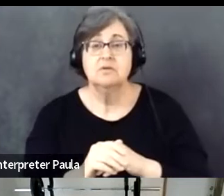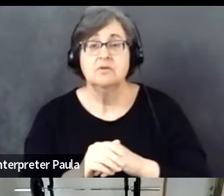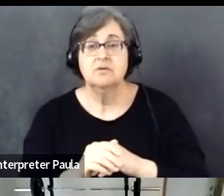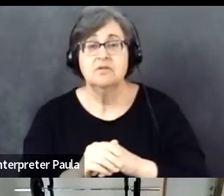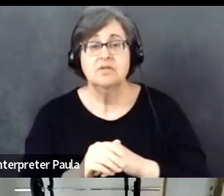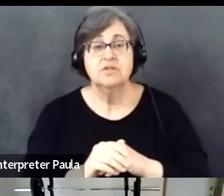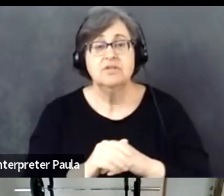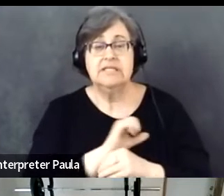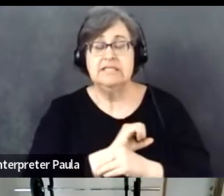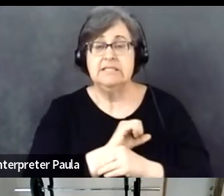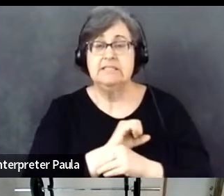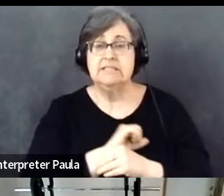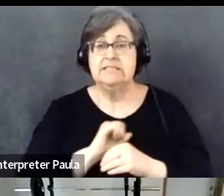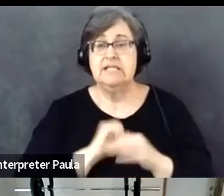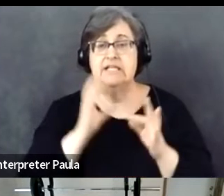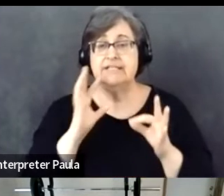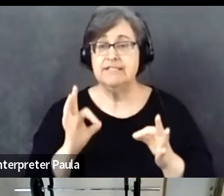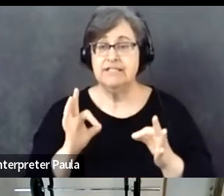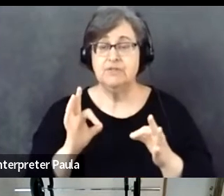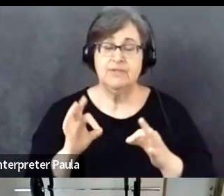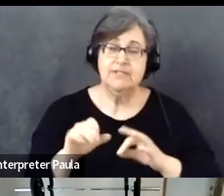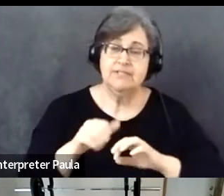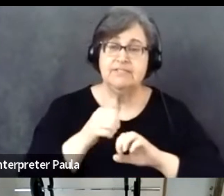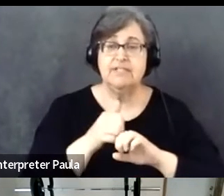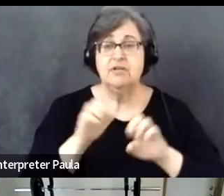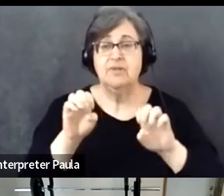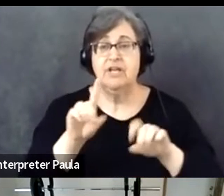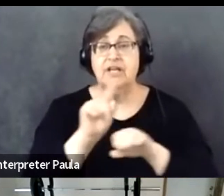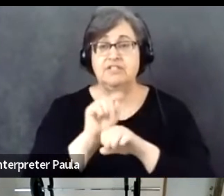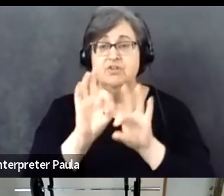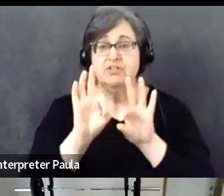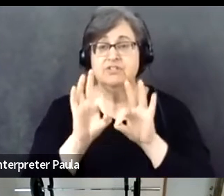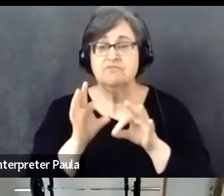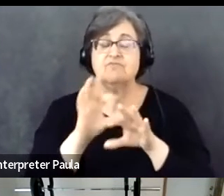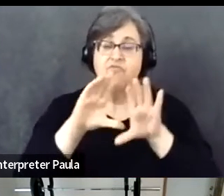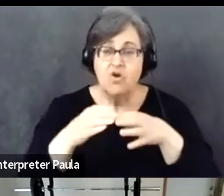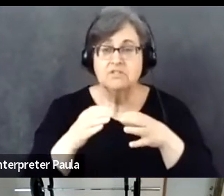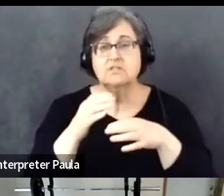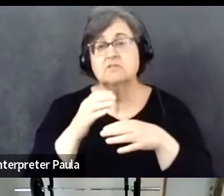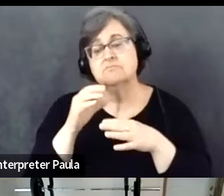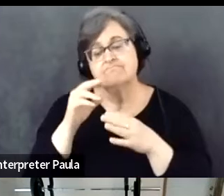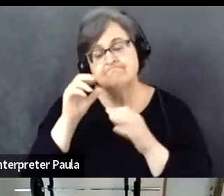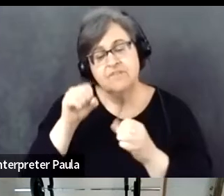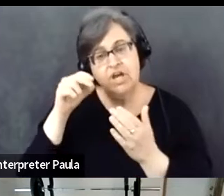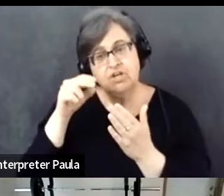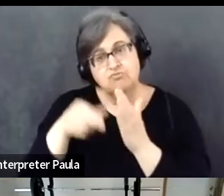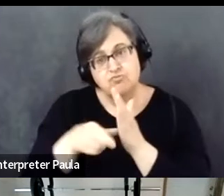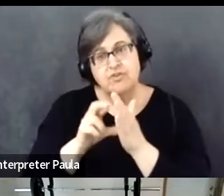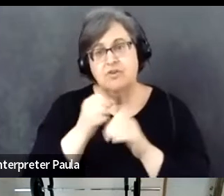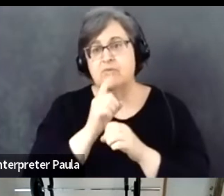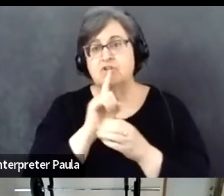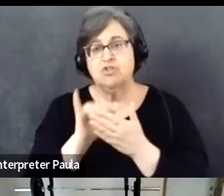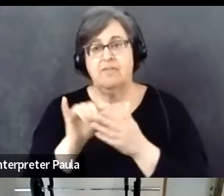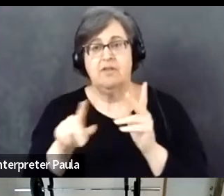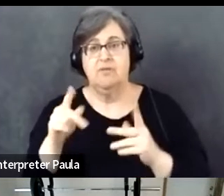the Senate decided to do was put together an educational task force where they can review that and make sure that people have access